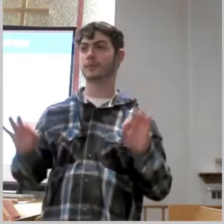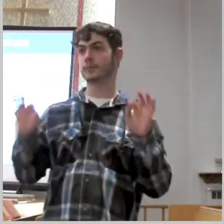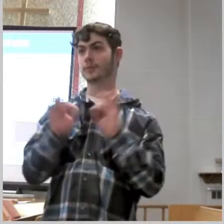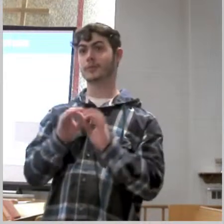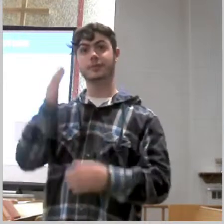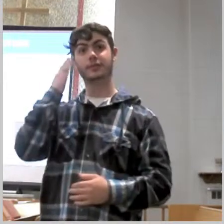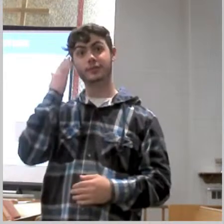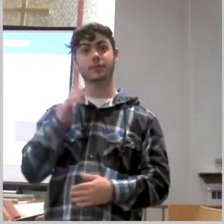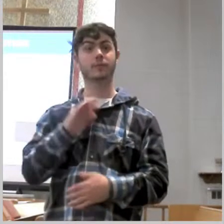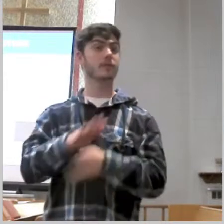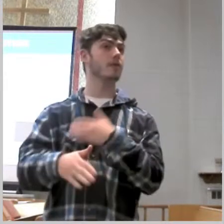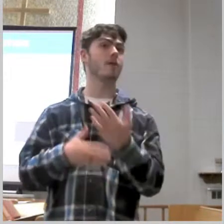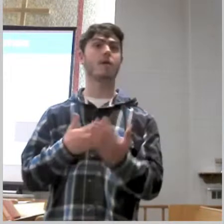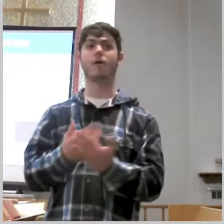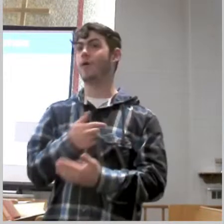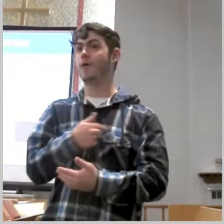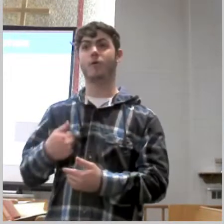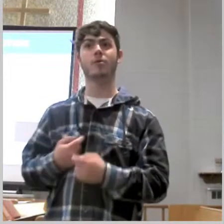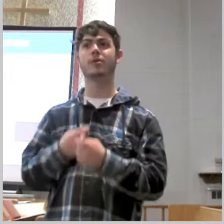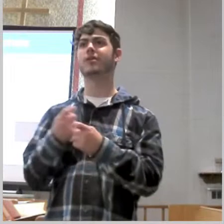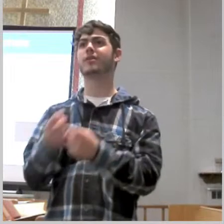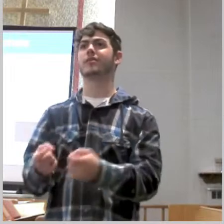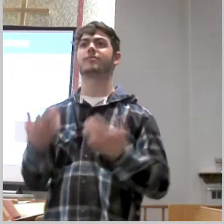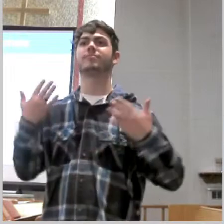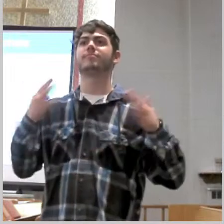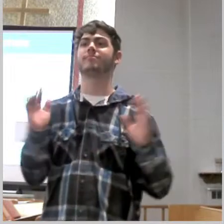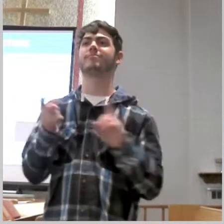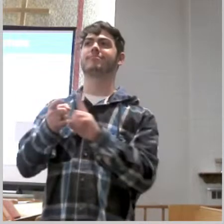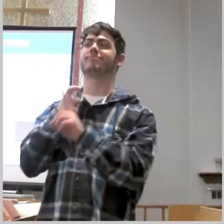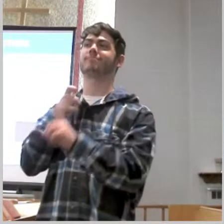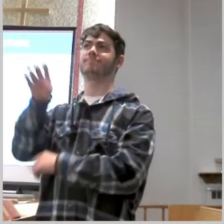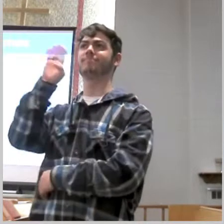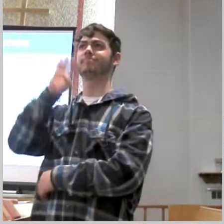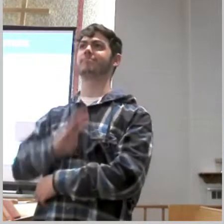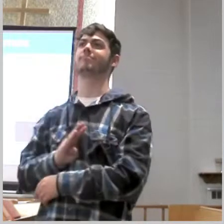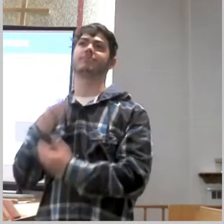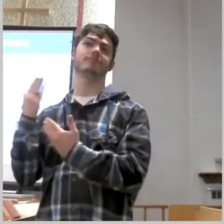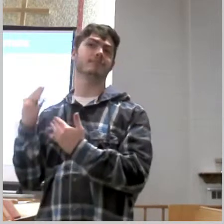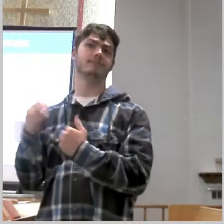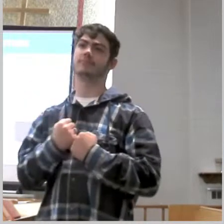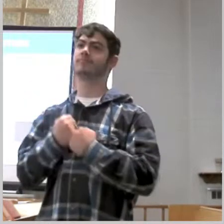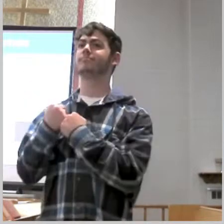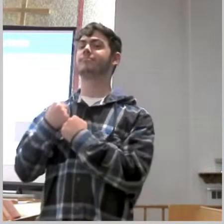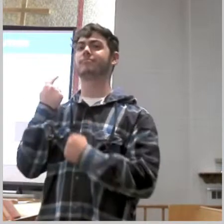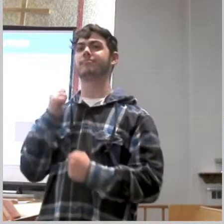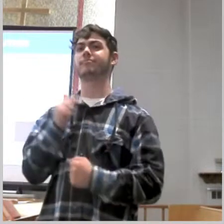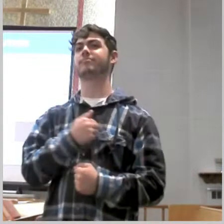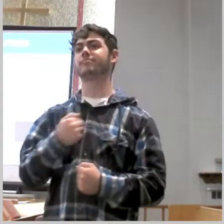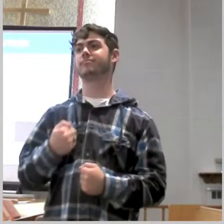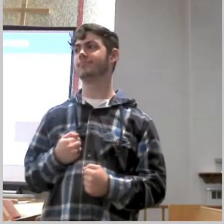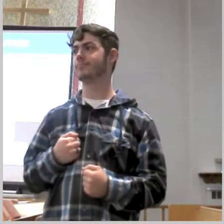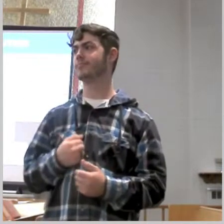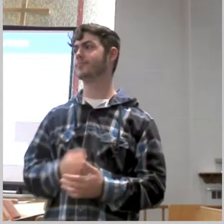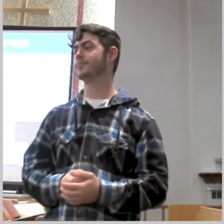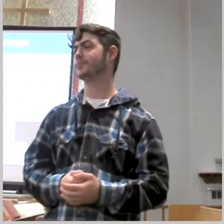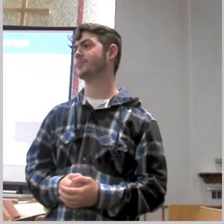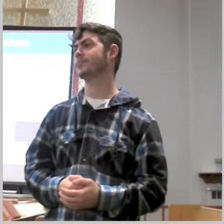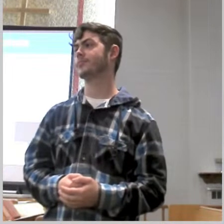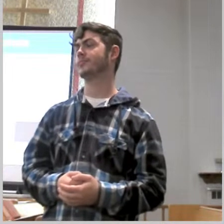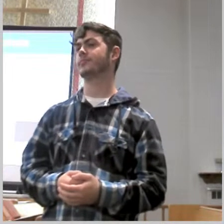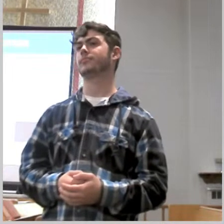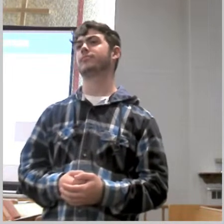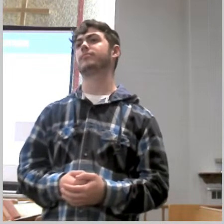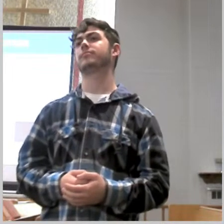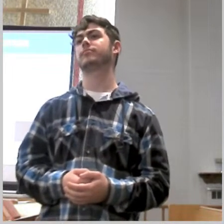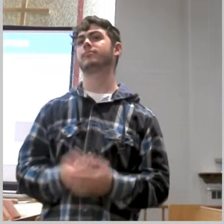already has come from God. He has provided to us. And we just have to thank him for all of it that he has blessed